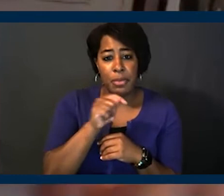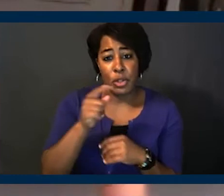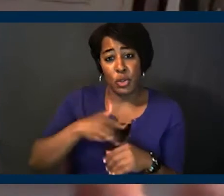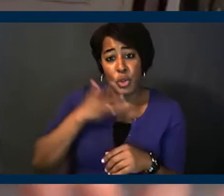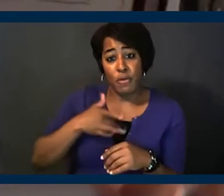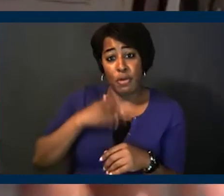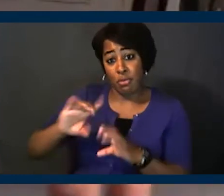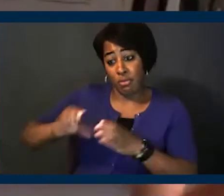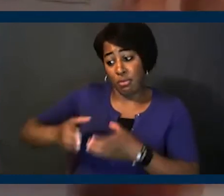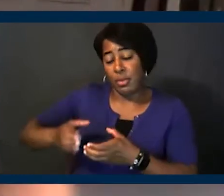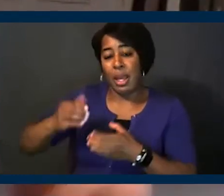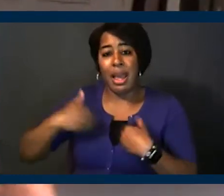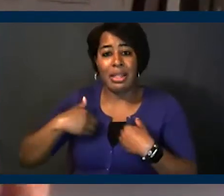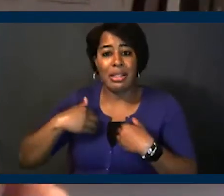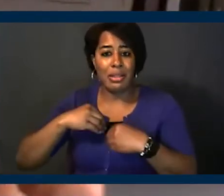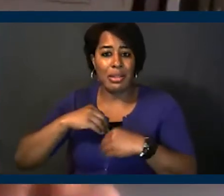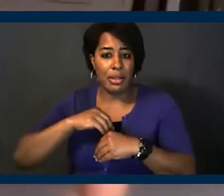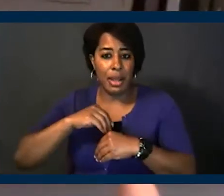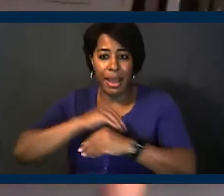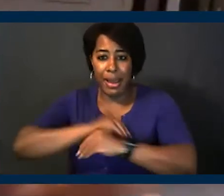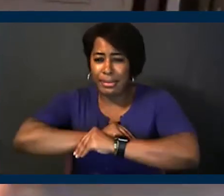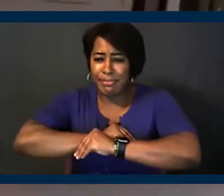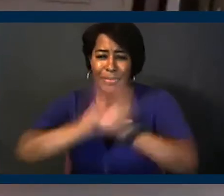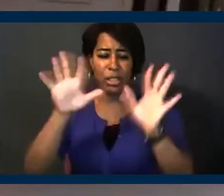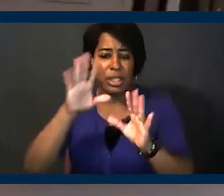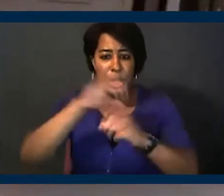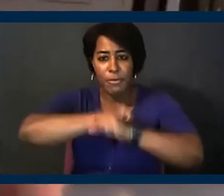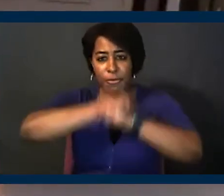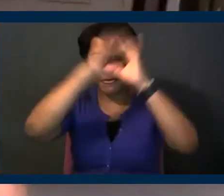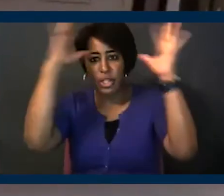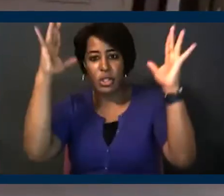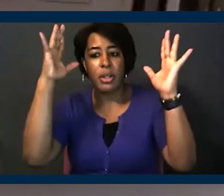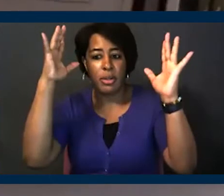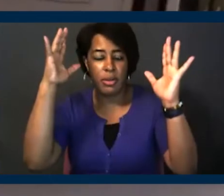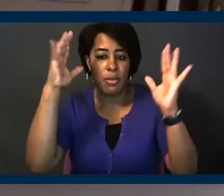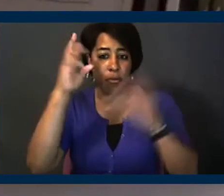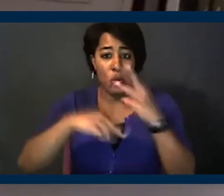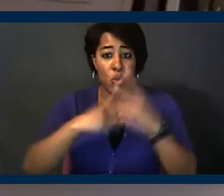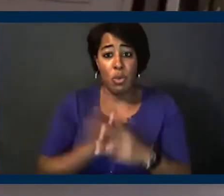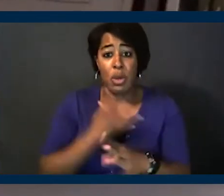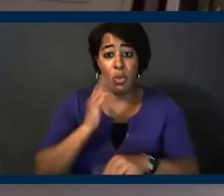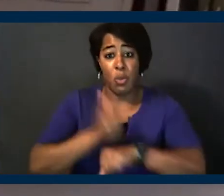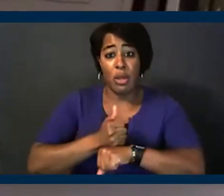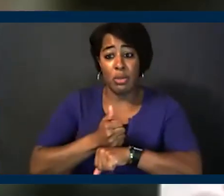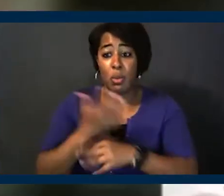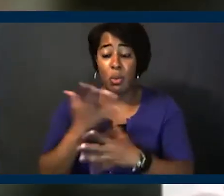have a clear vision for the world we're trying to create as it pertains to Black people?